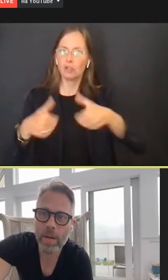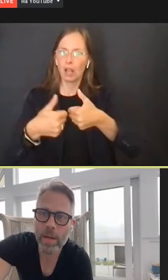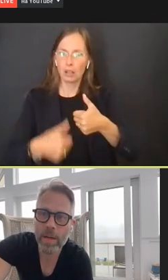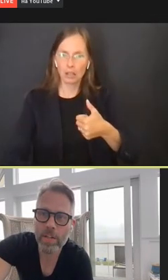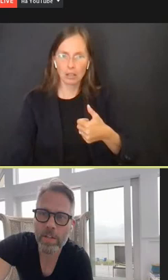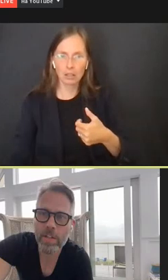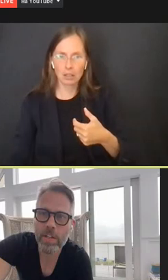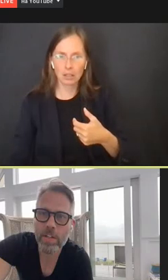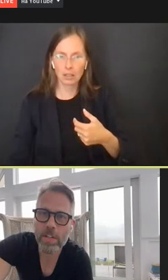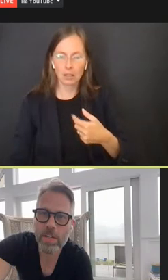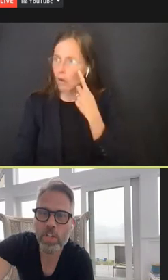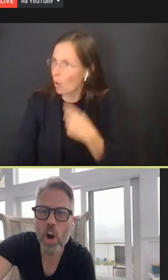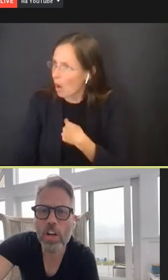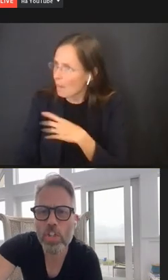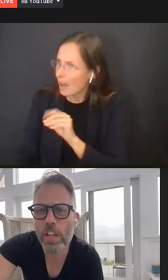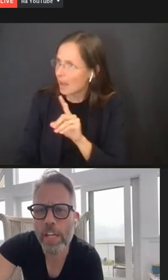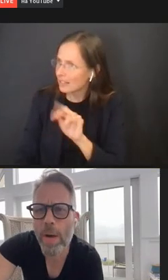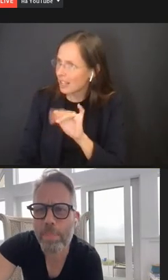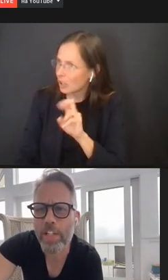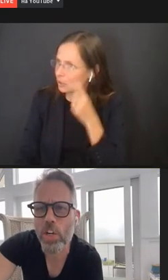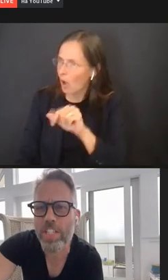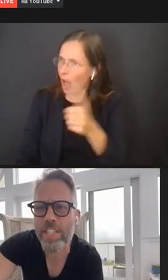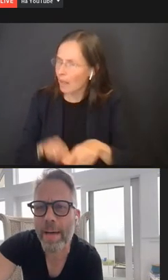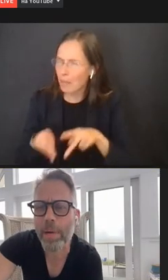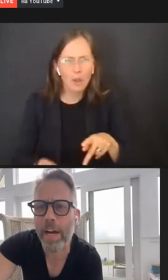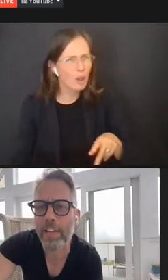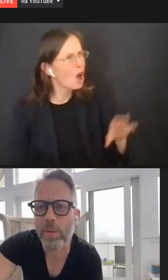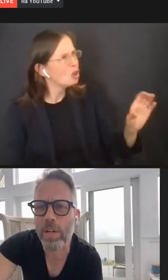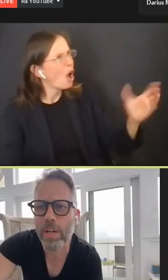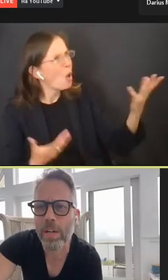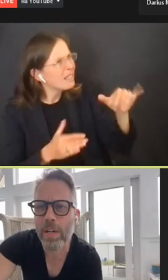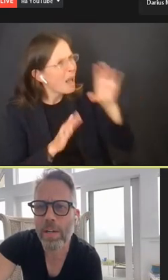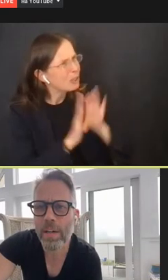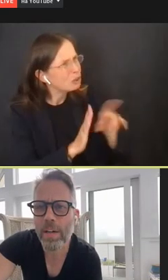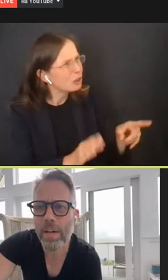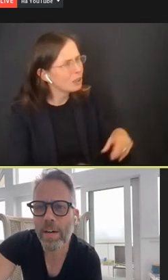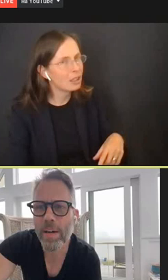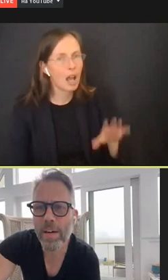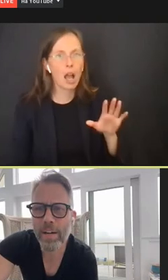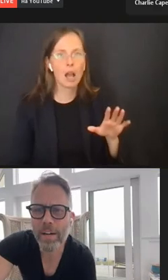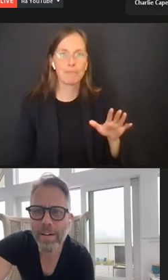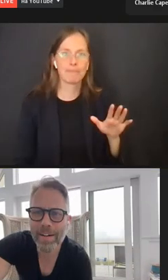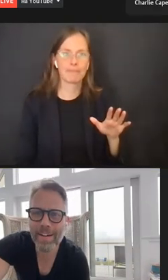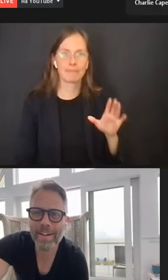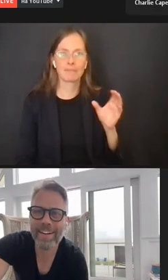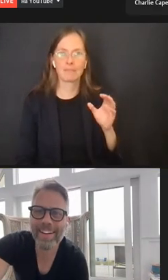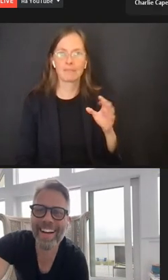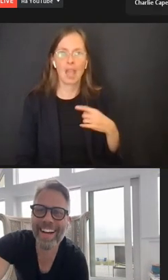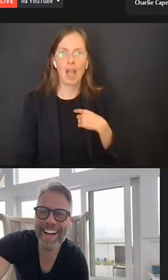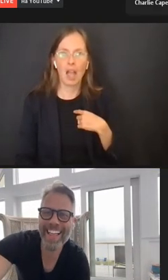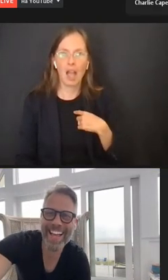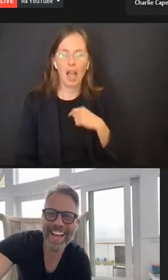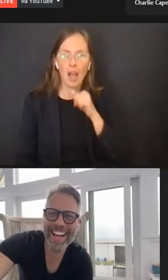For me and Darius or for other people? Charlie, what picture is that behind you? But I don't remember. I don't know which